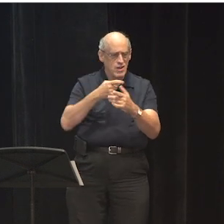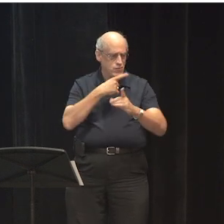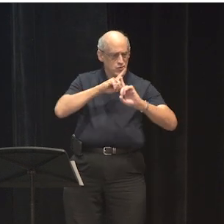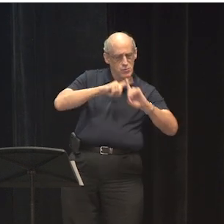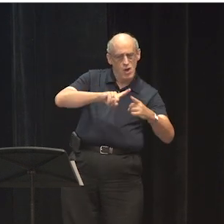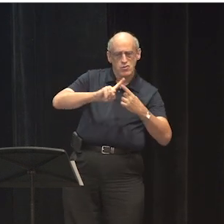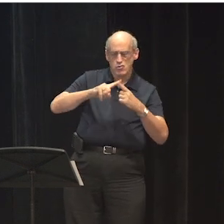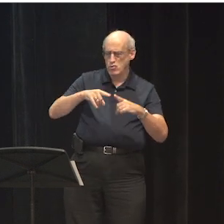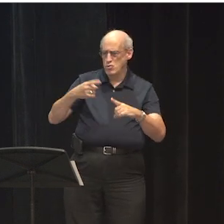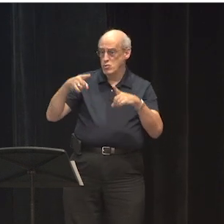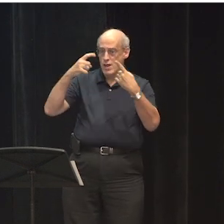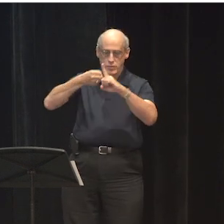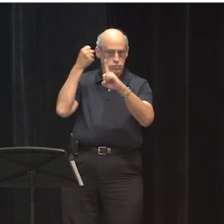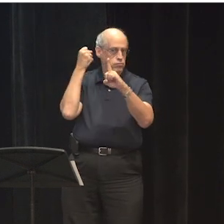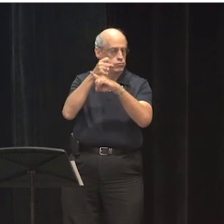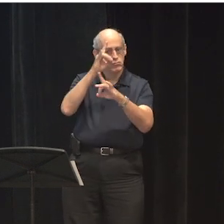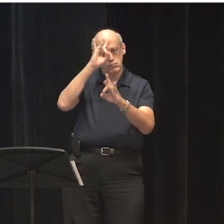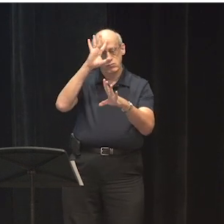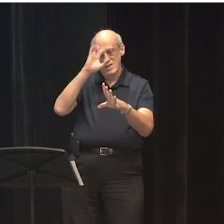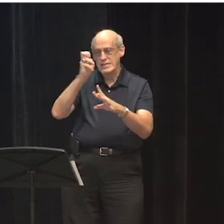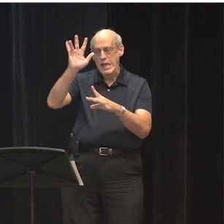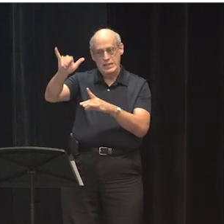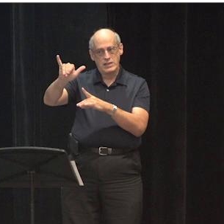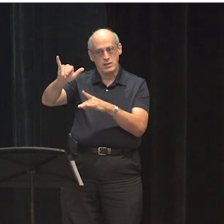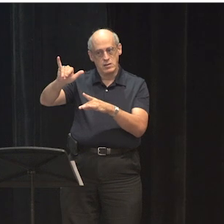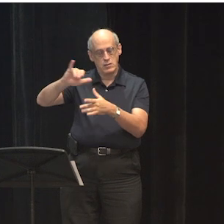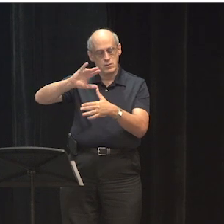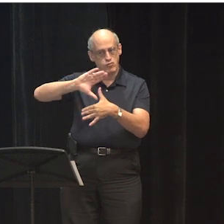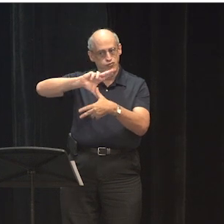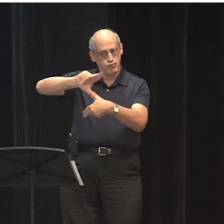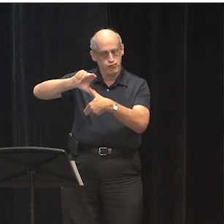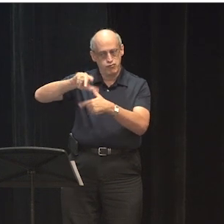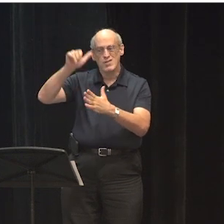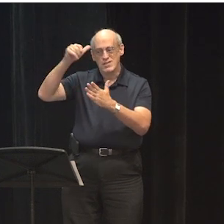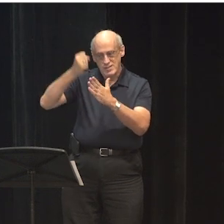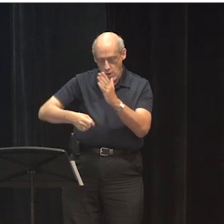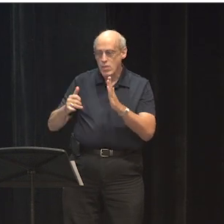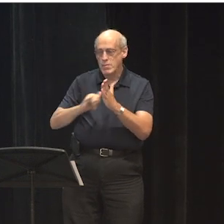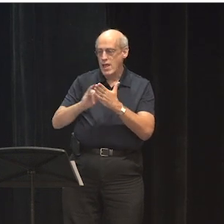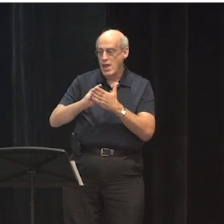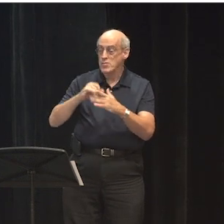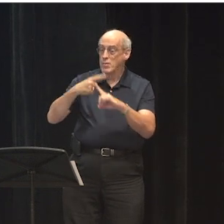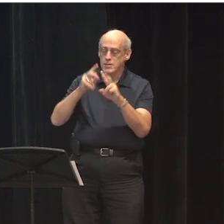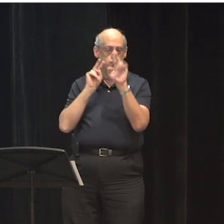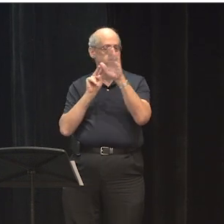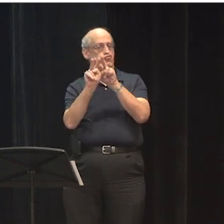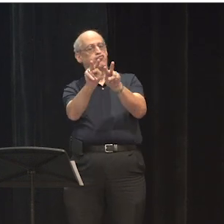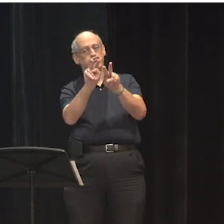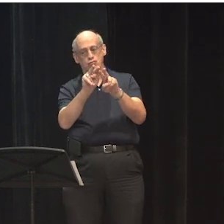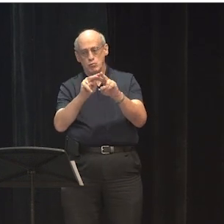to the devastating impact of Superstorm Sandy in Lower Manhattan and in anticipation